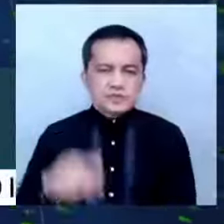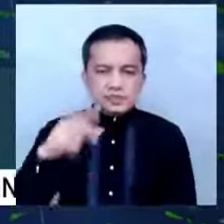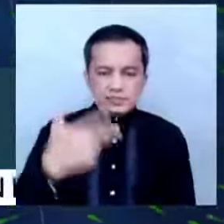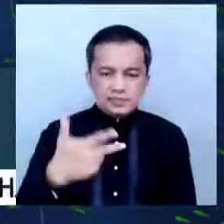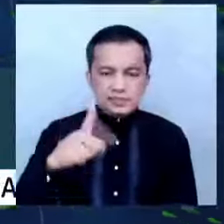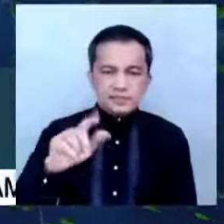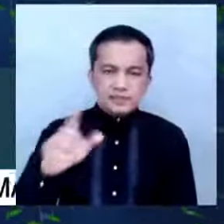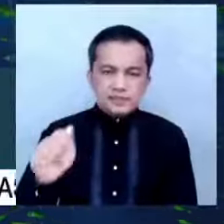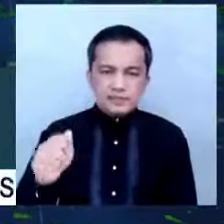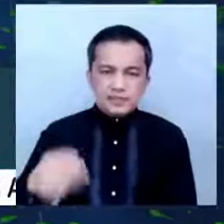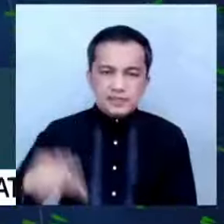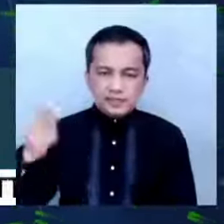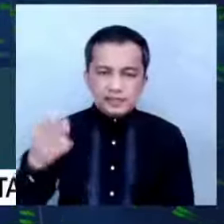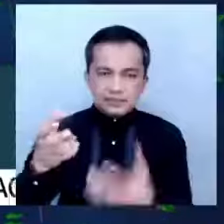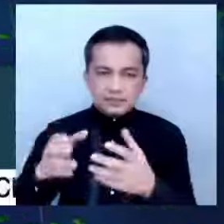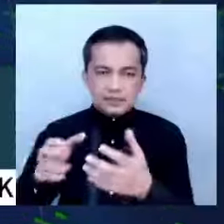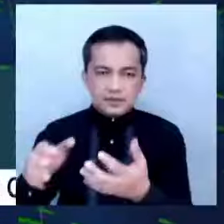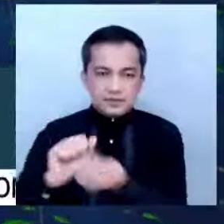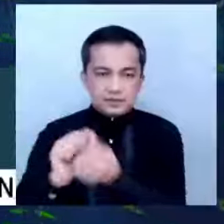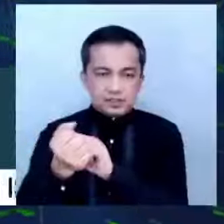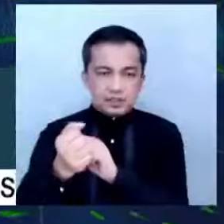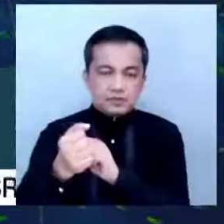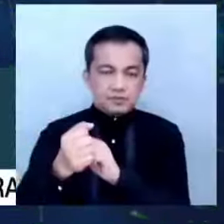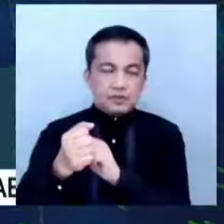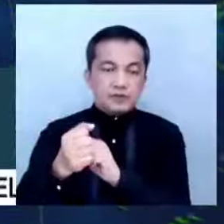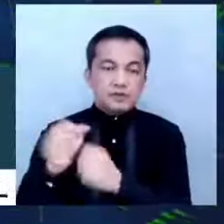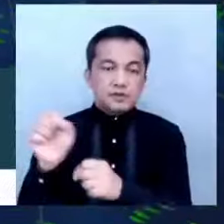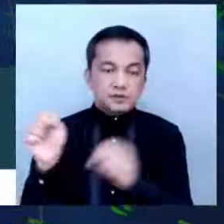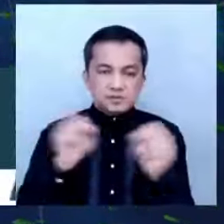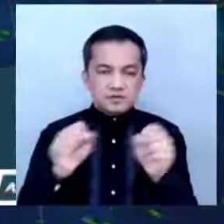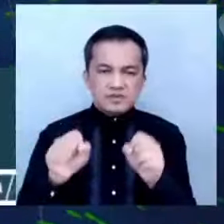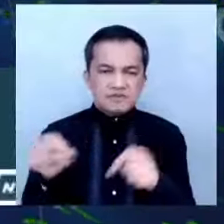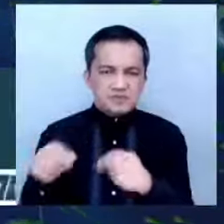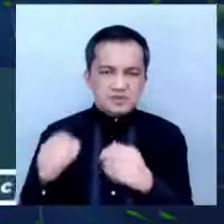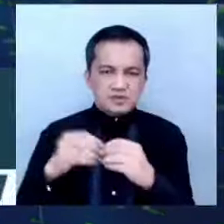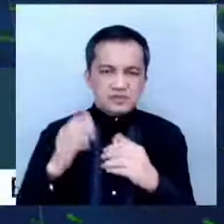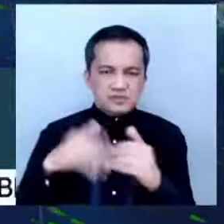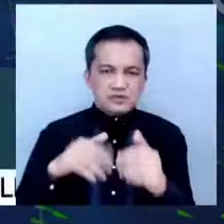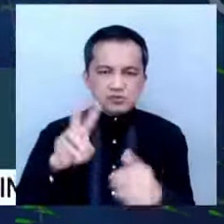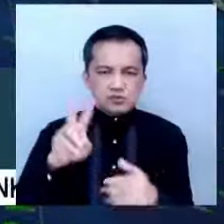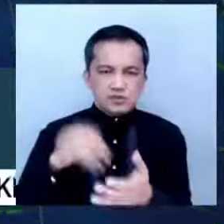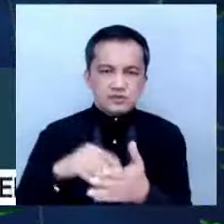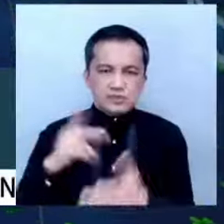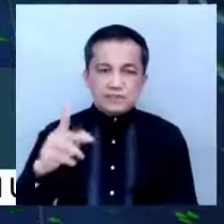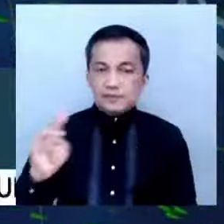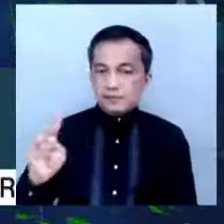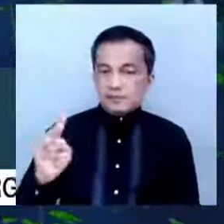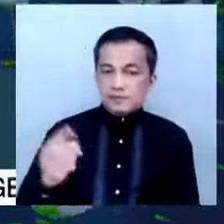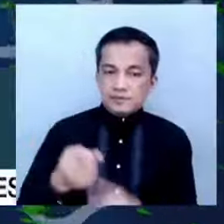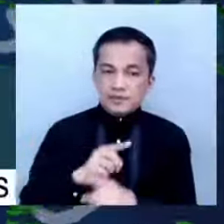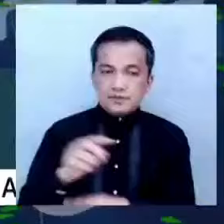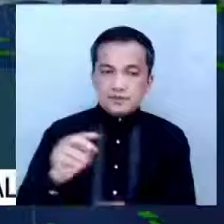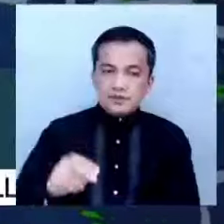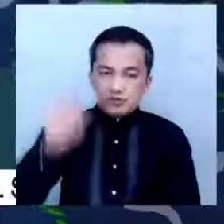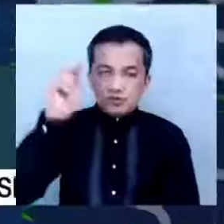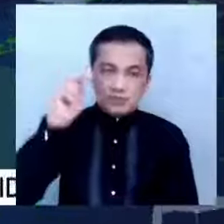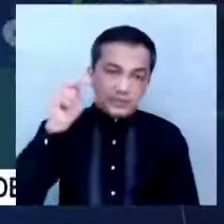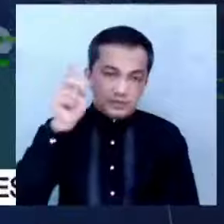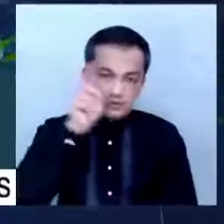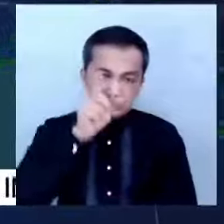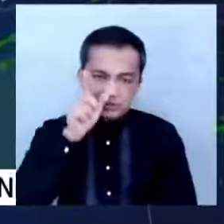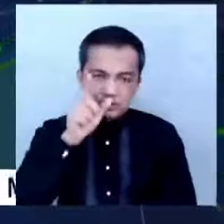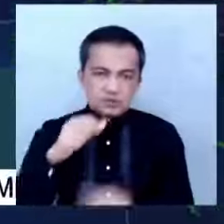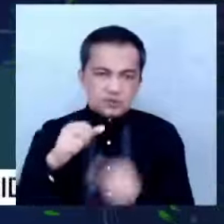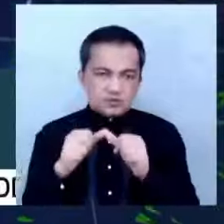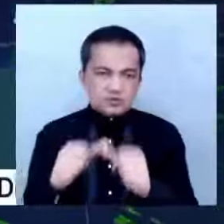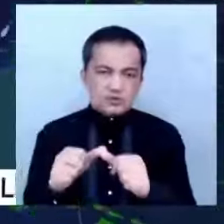has higher chance of forming into a tropical cyclone, but it's more than 2,000 kilometers from extreme northern Luzon and will